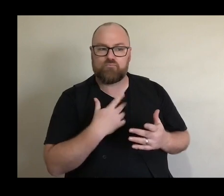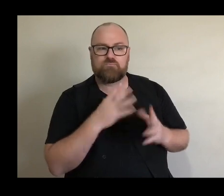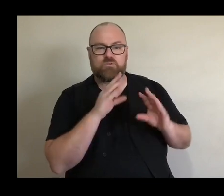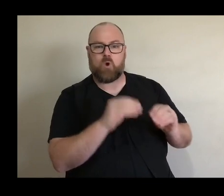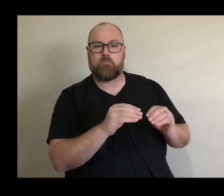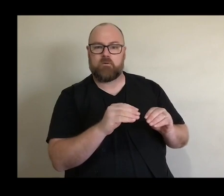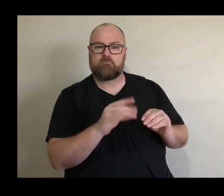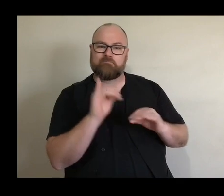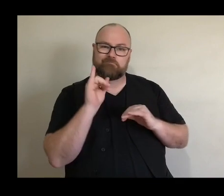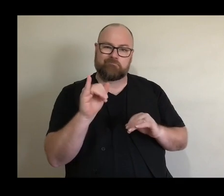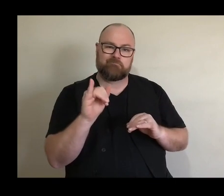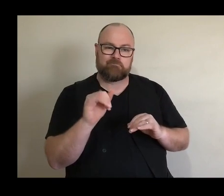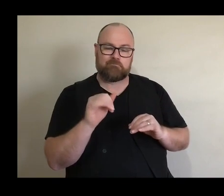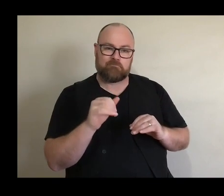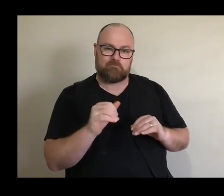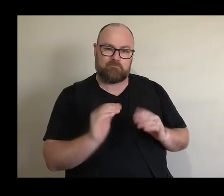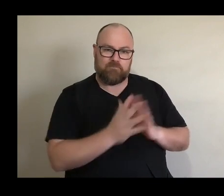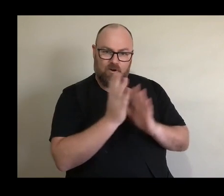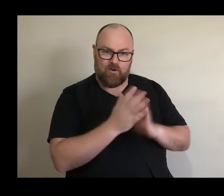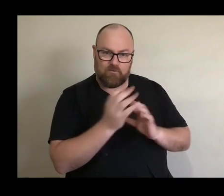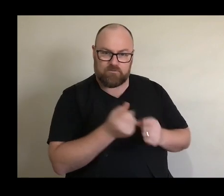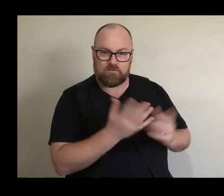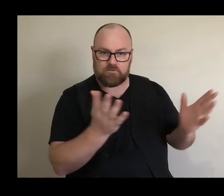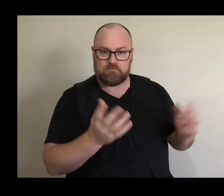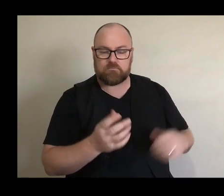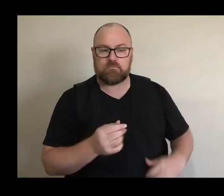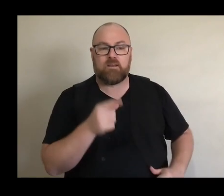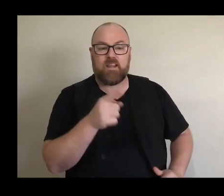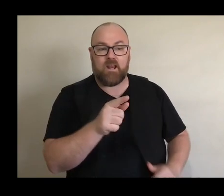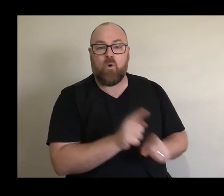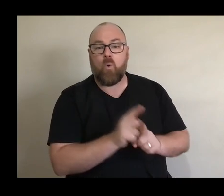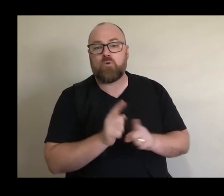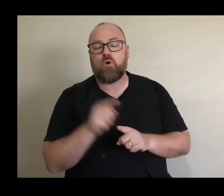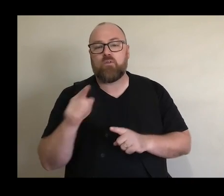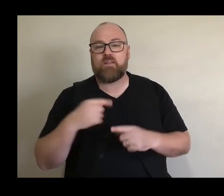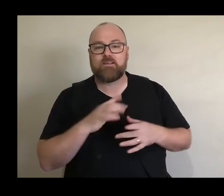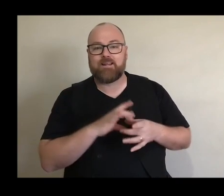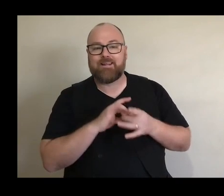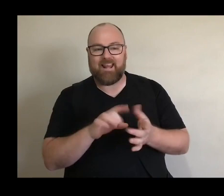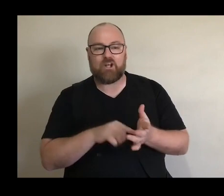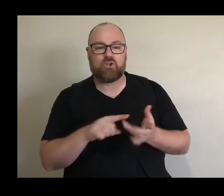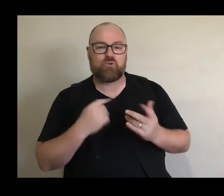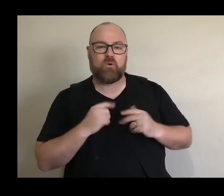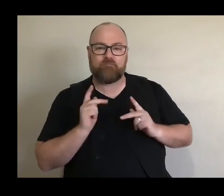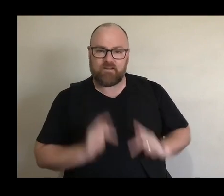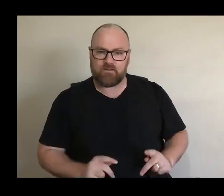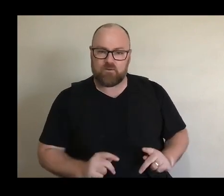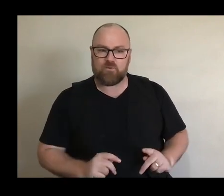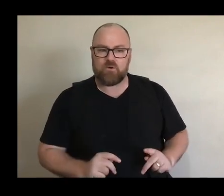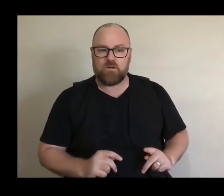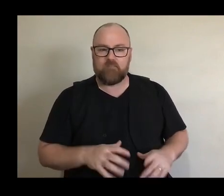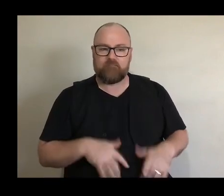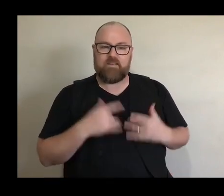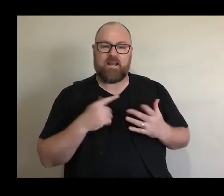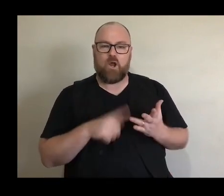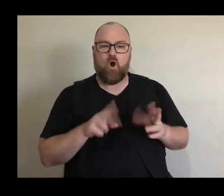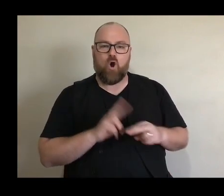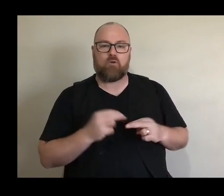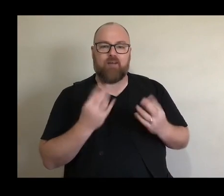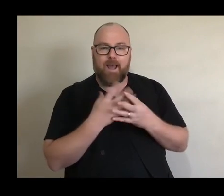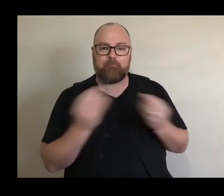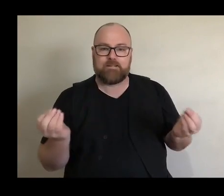within and of itself, it's also a gesture towards trying to make physical a sense of absence, right? These impressions that are